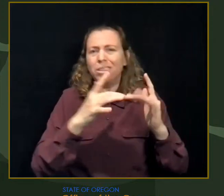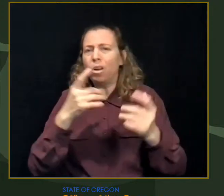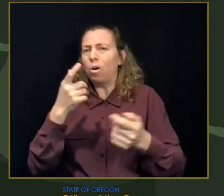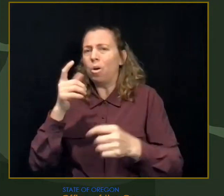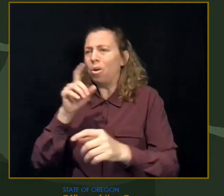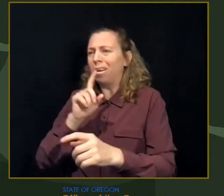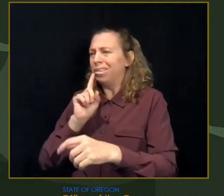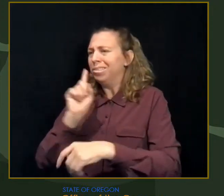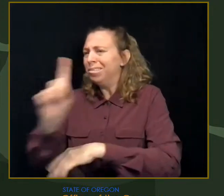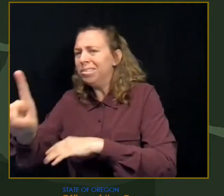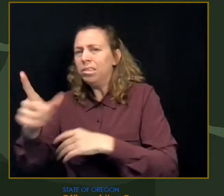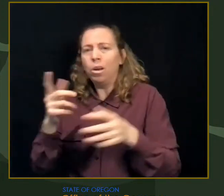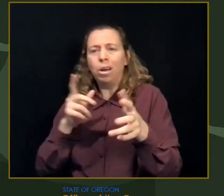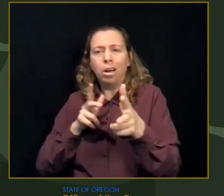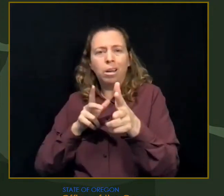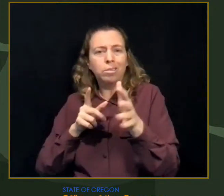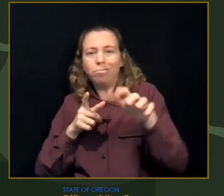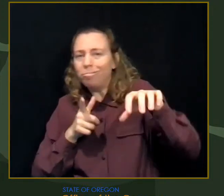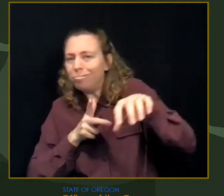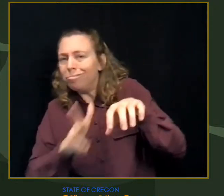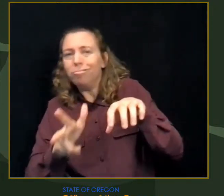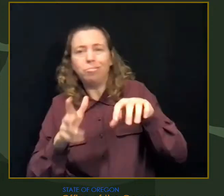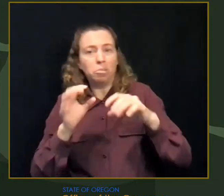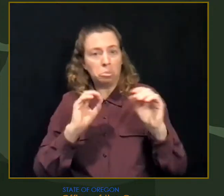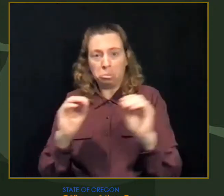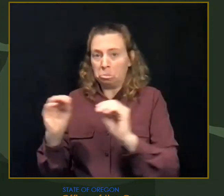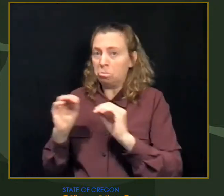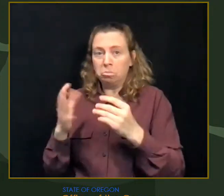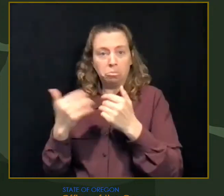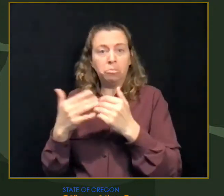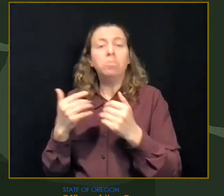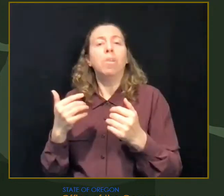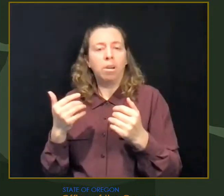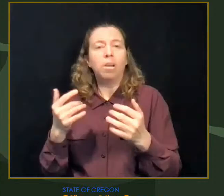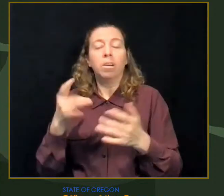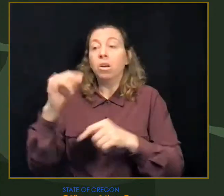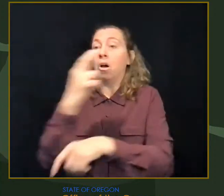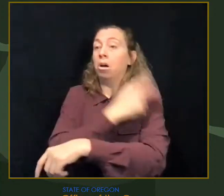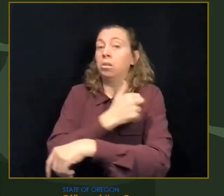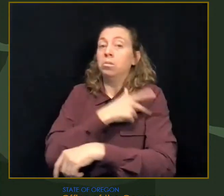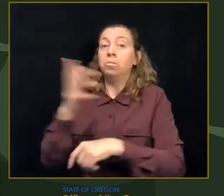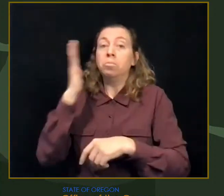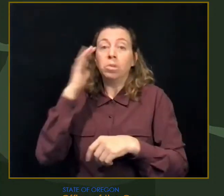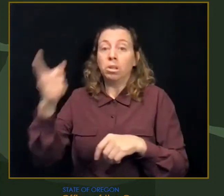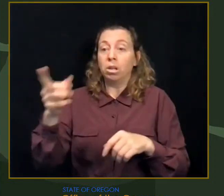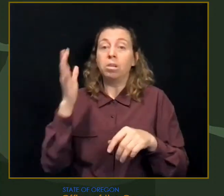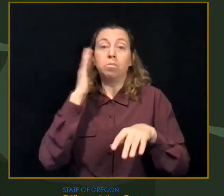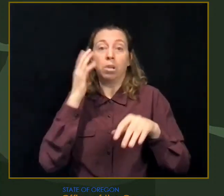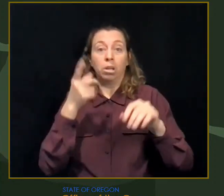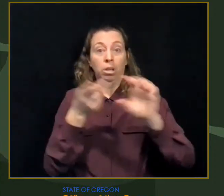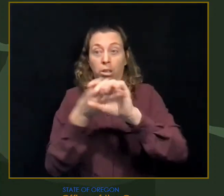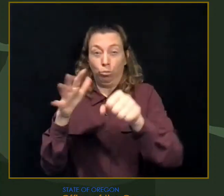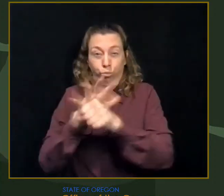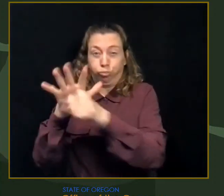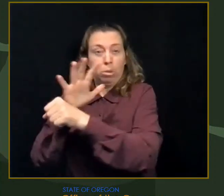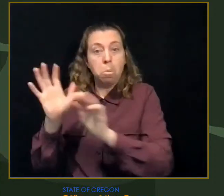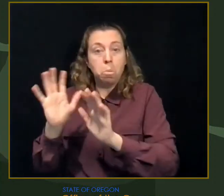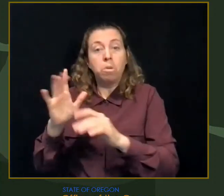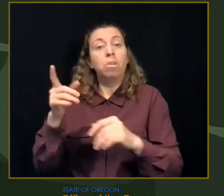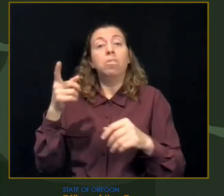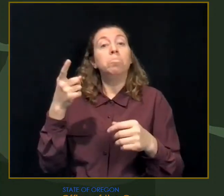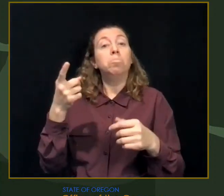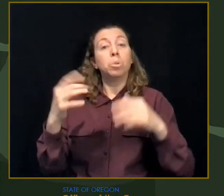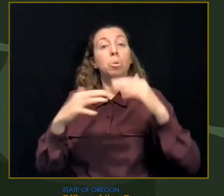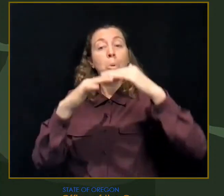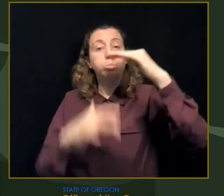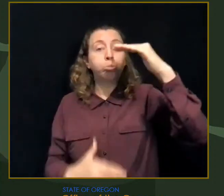to watch our hospital bed and staffing capacity. Obviously, this is a concern.